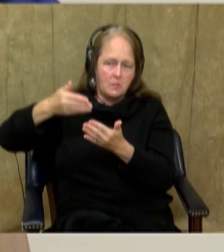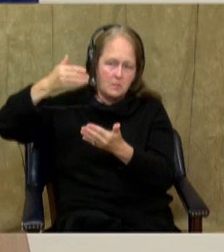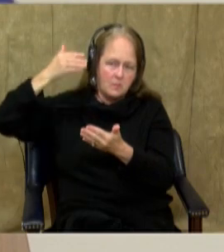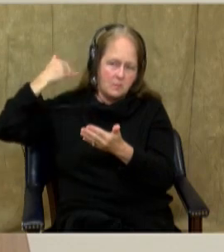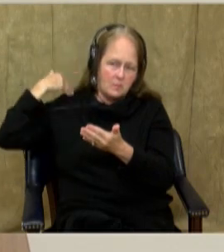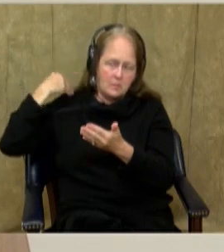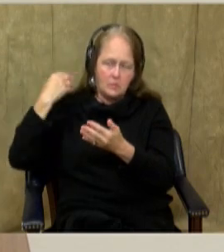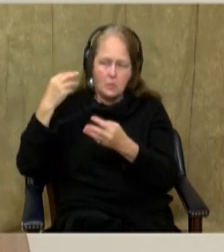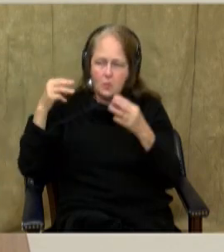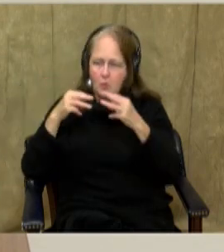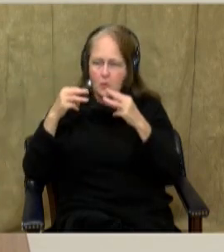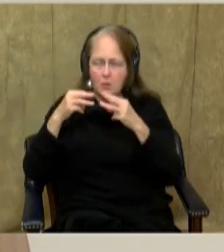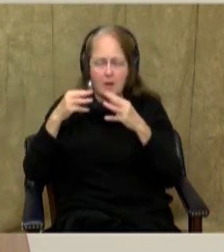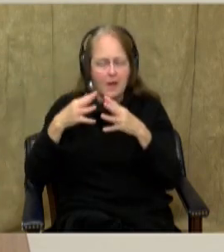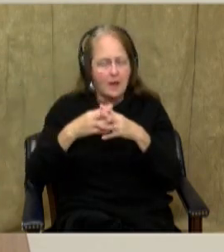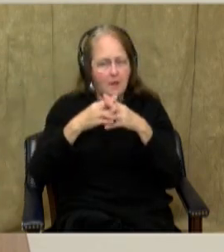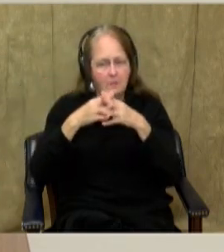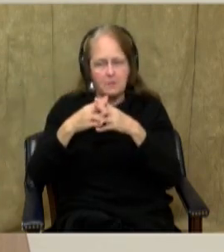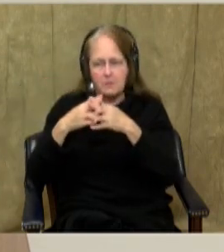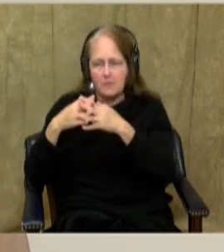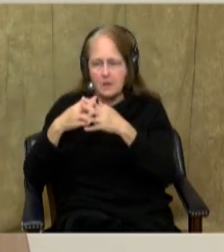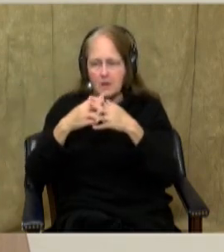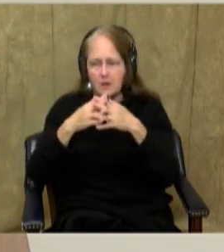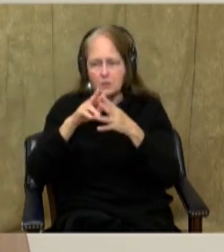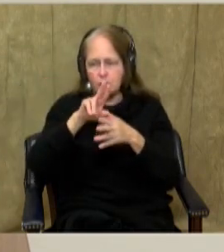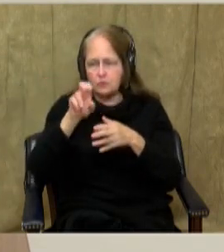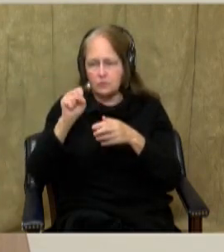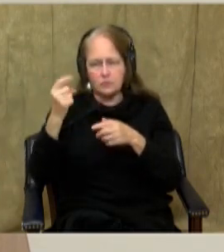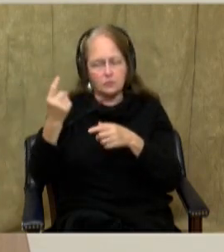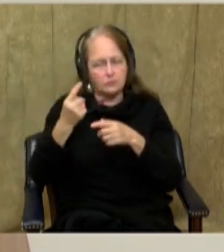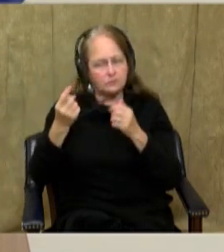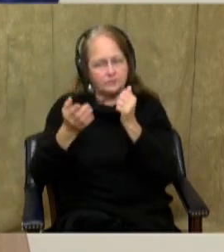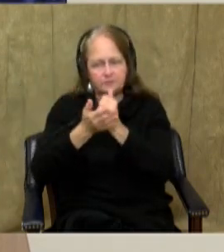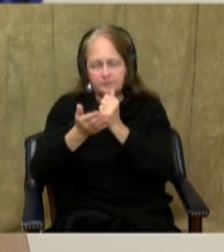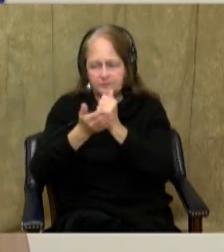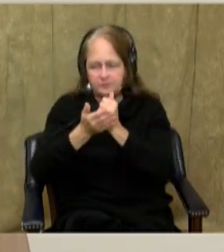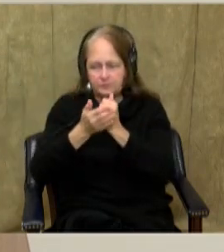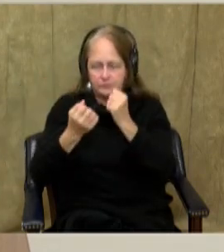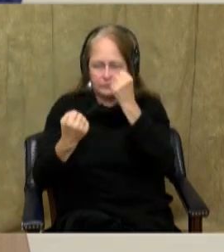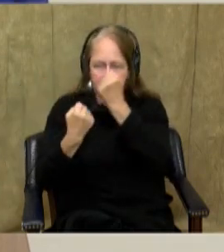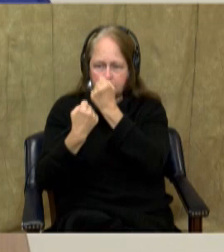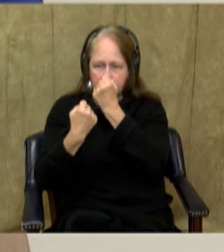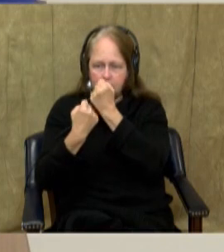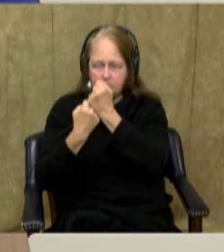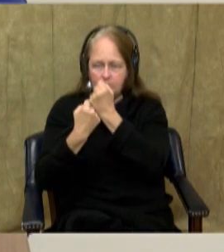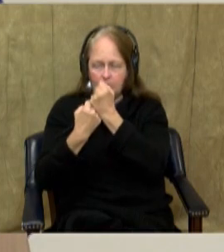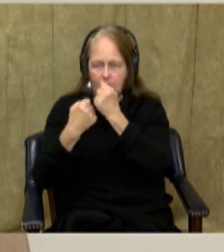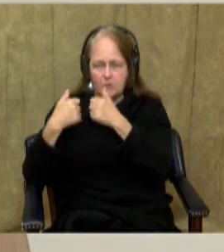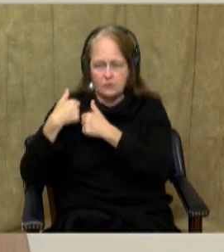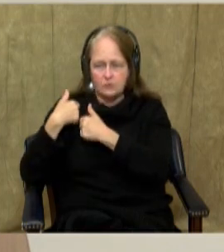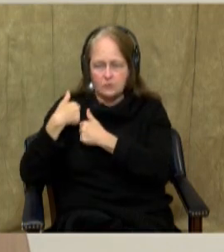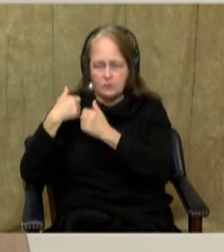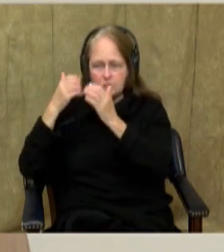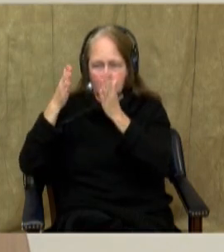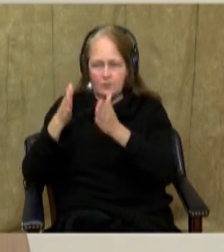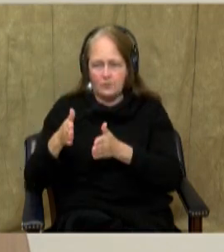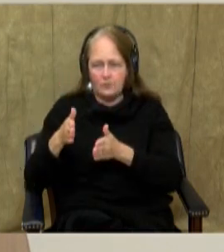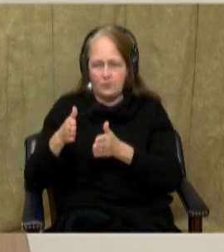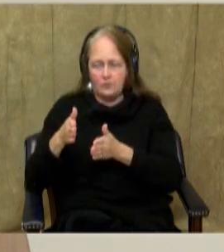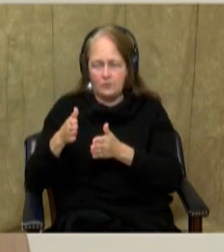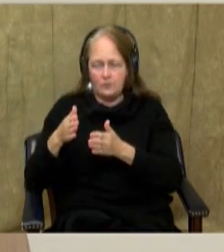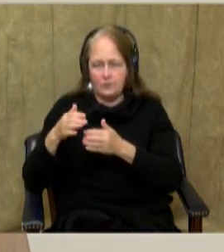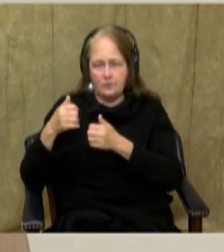wars, Americans, galvanized and did what they could to support the soldiers and,